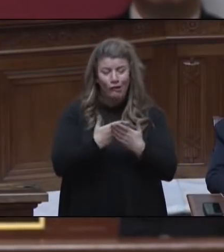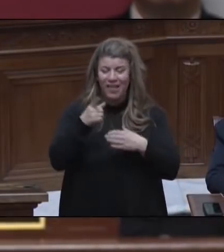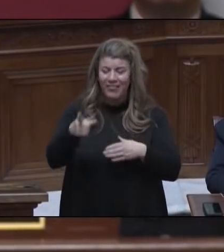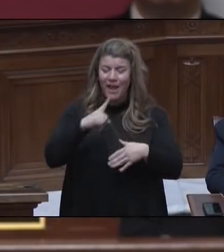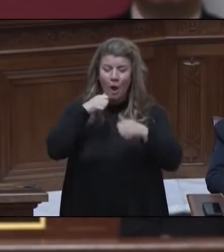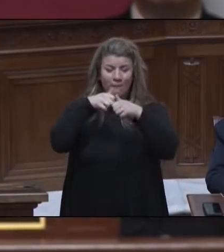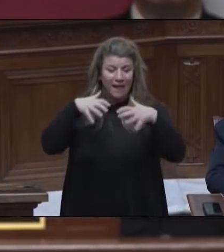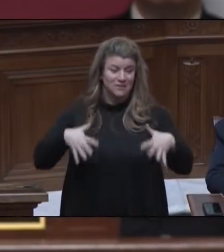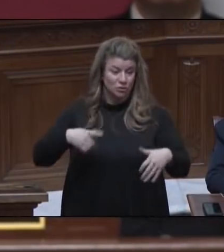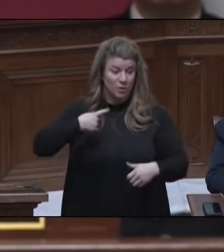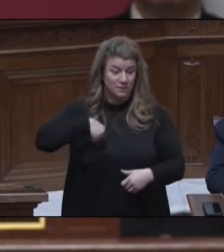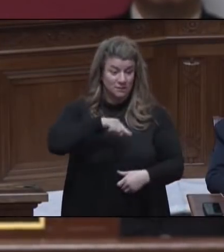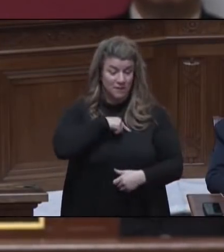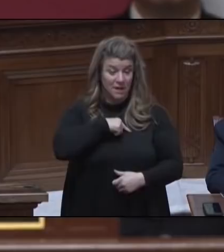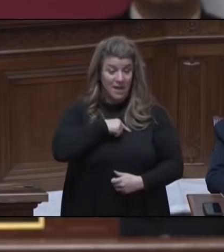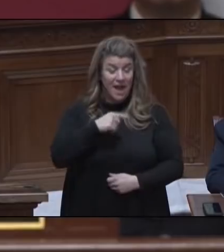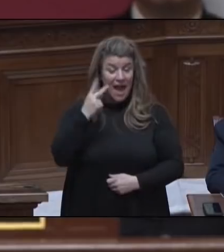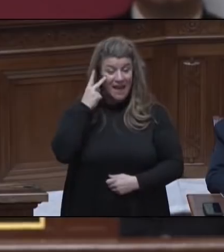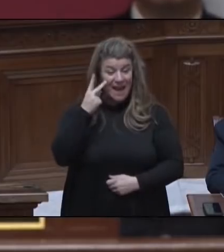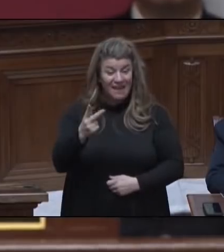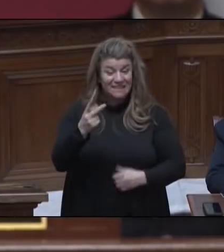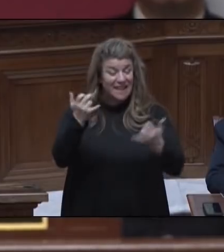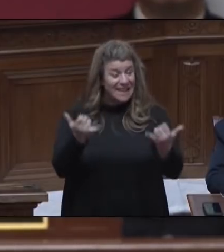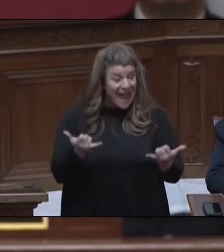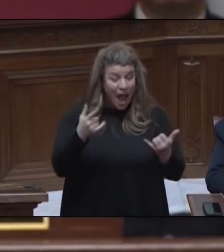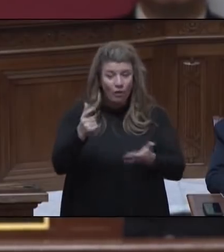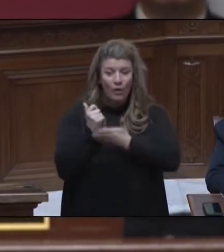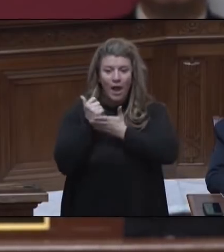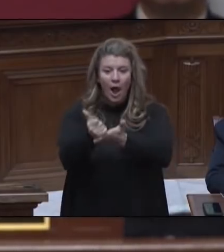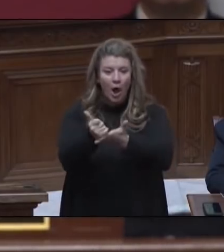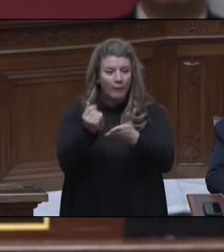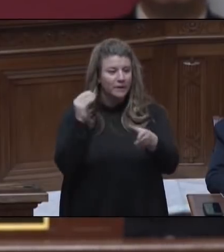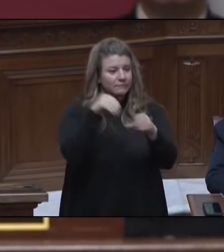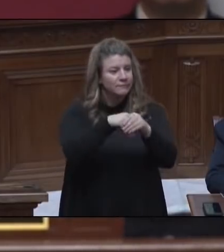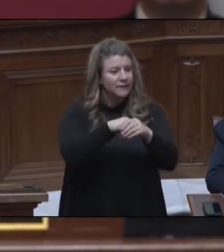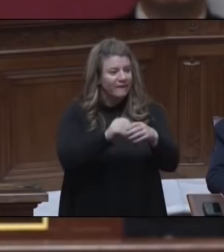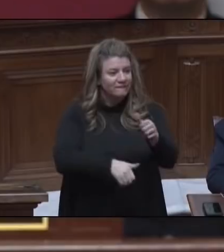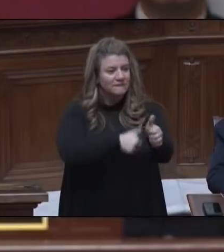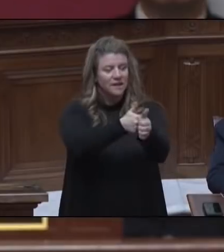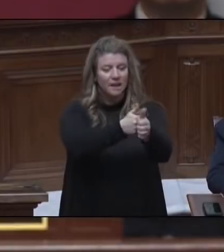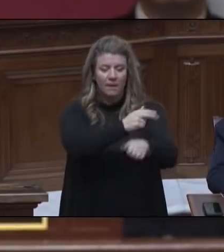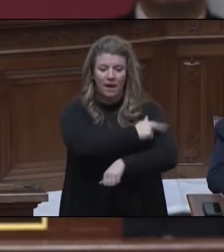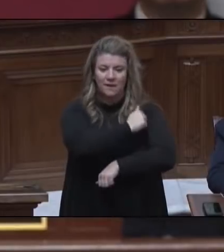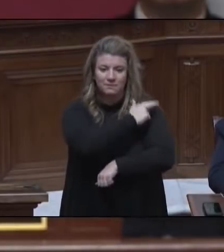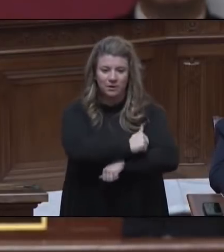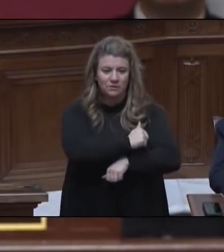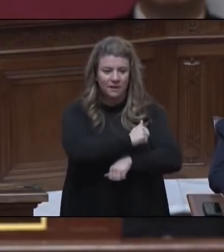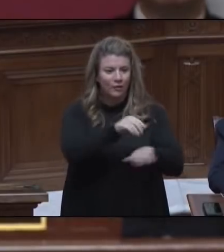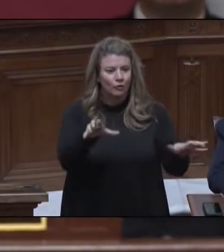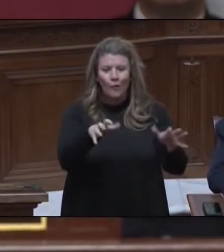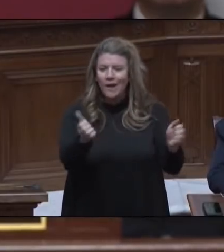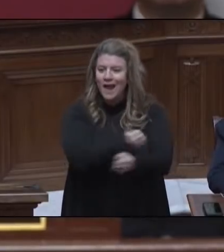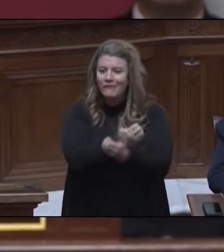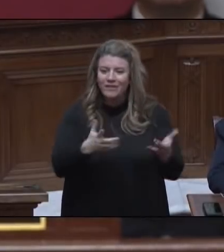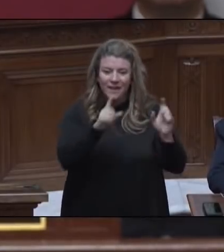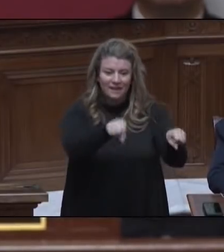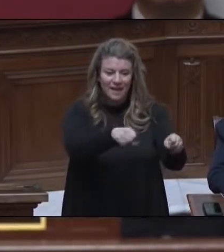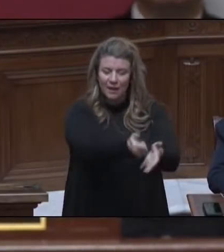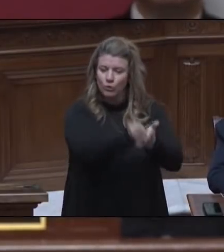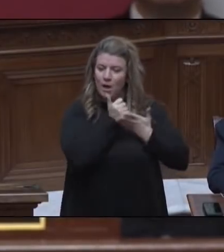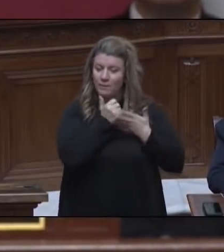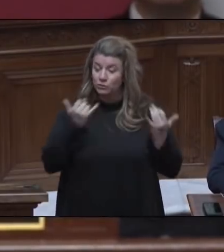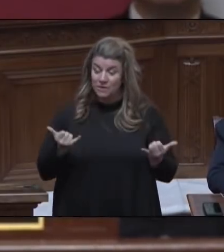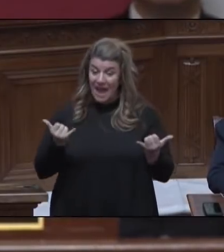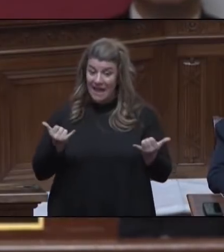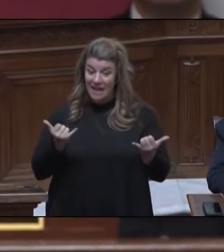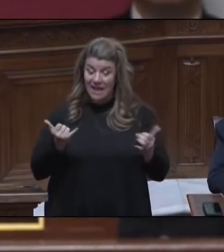And I see today that they're backstopping our hospitals and doing everything they can to help us again today.